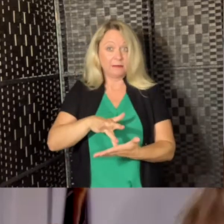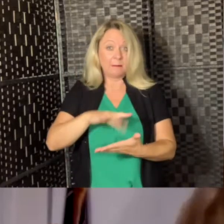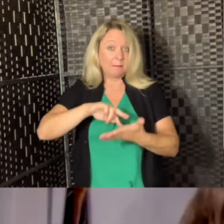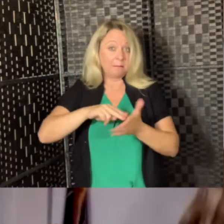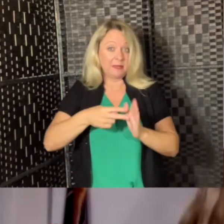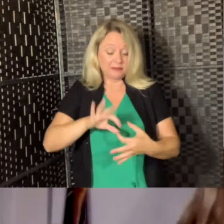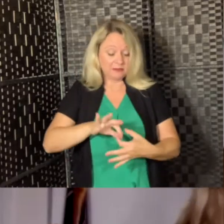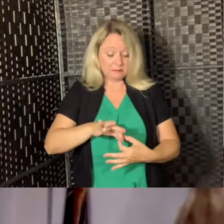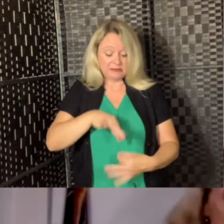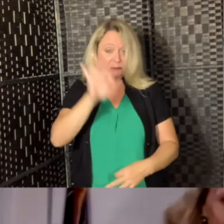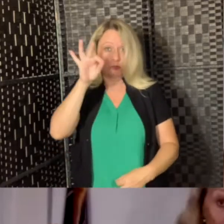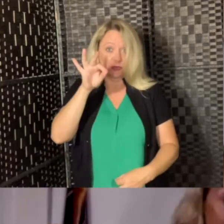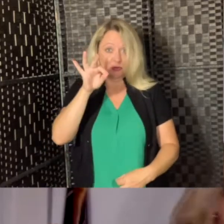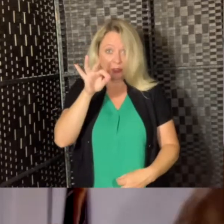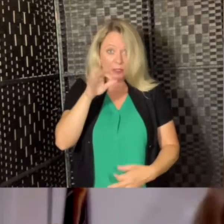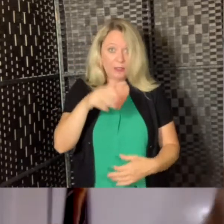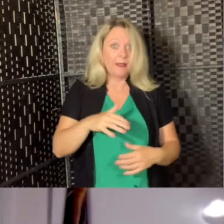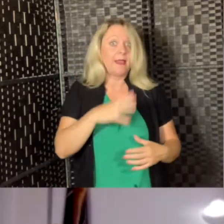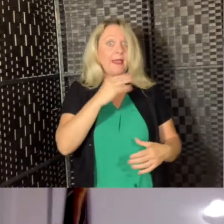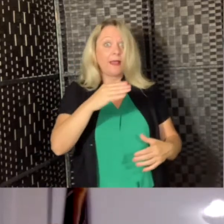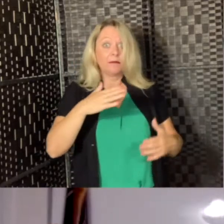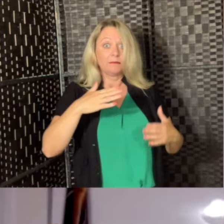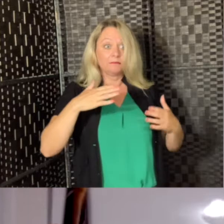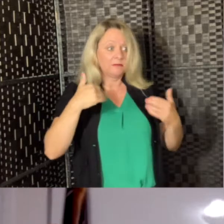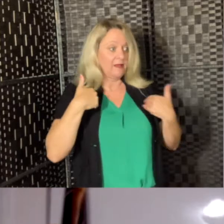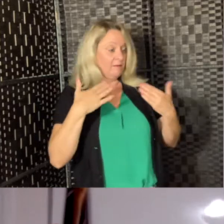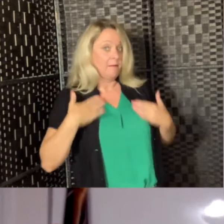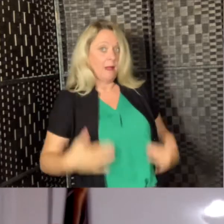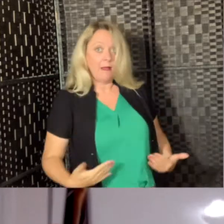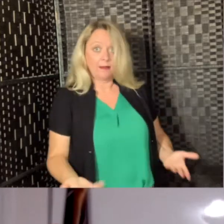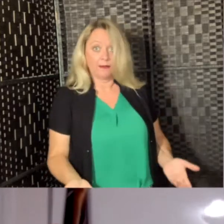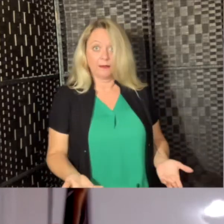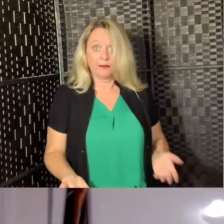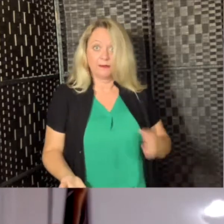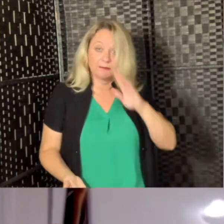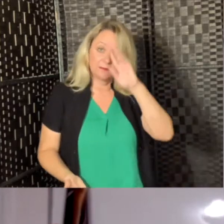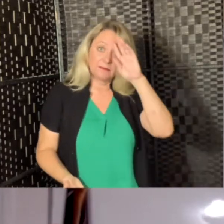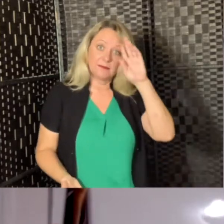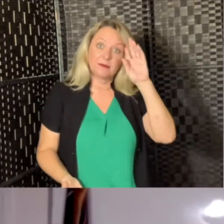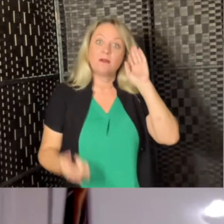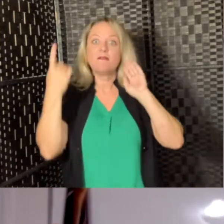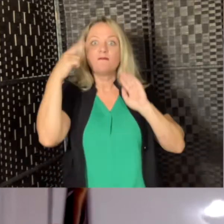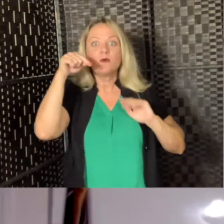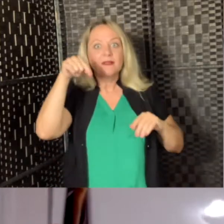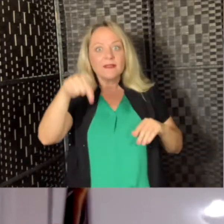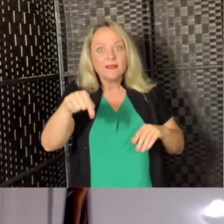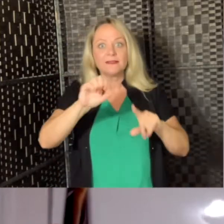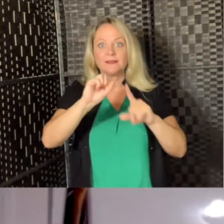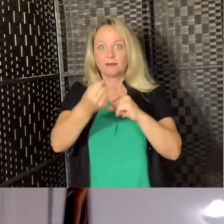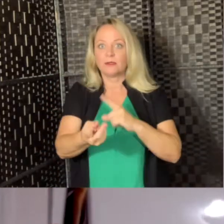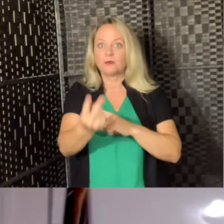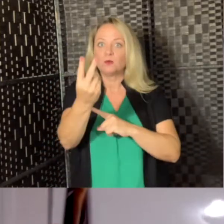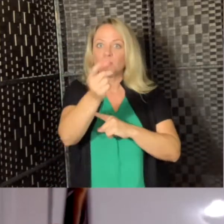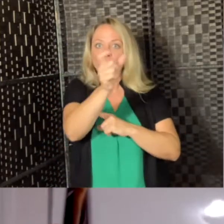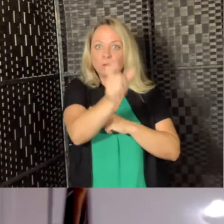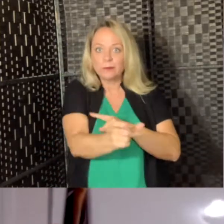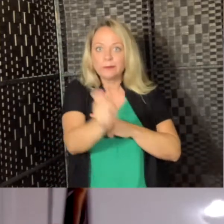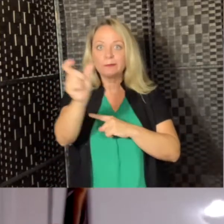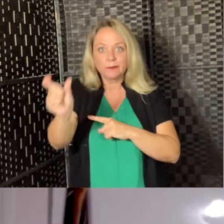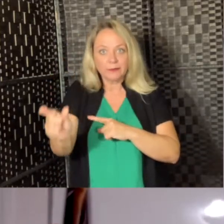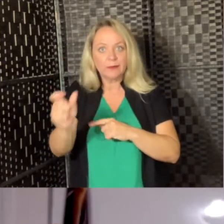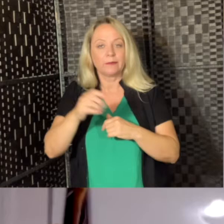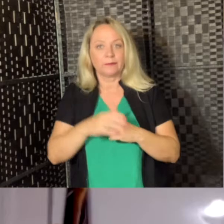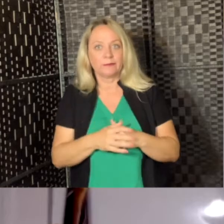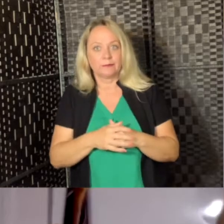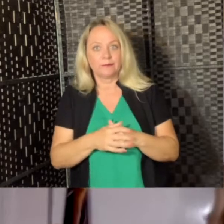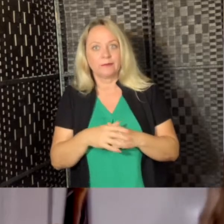means to them, and they also have a body. And in this case, we have two beings, and I will introduce them to